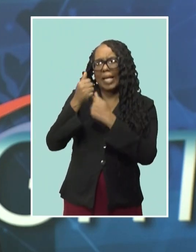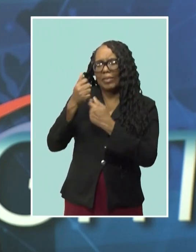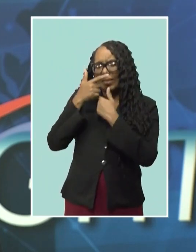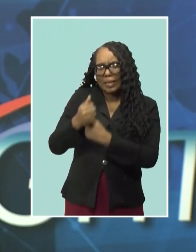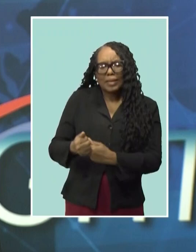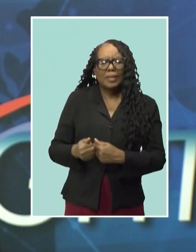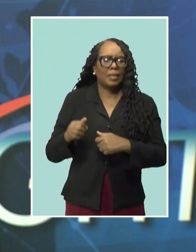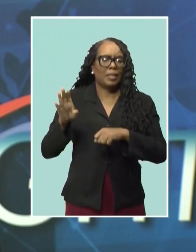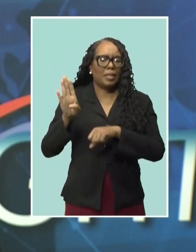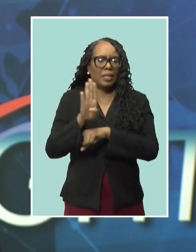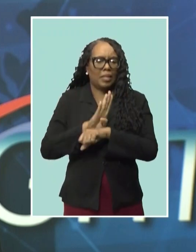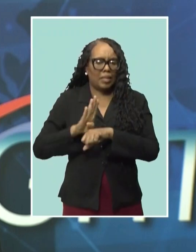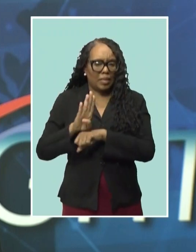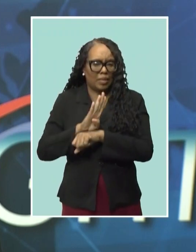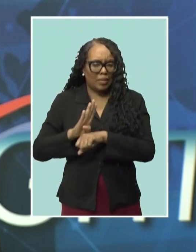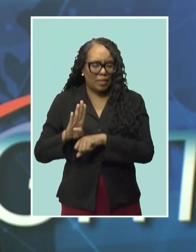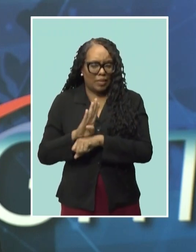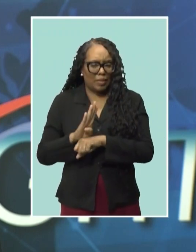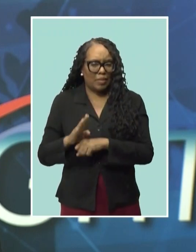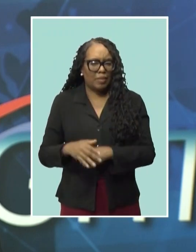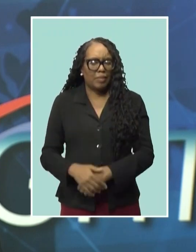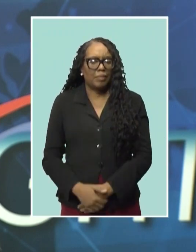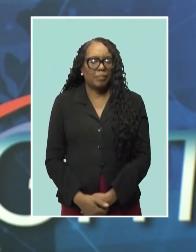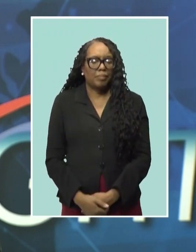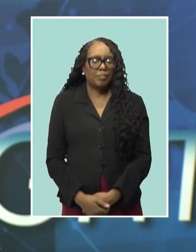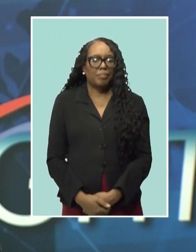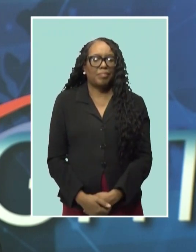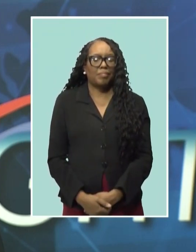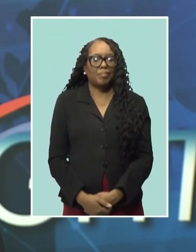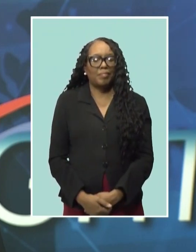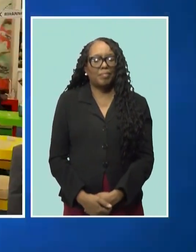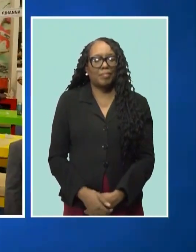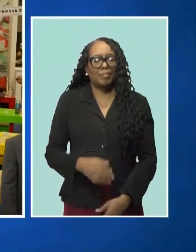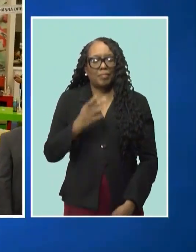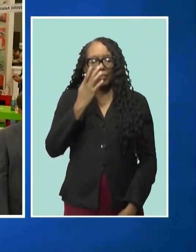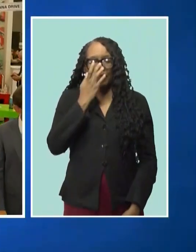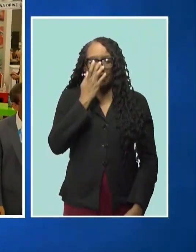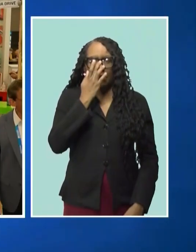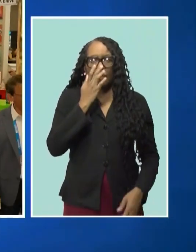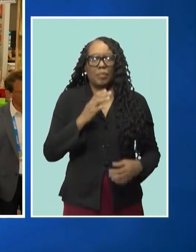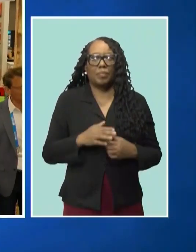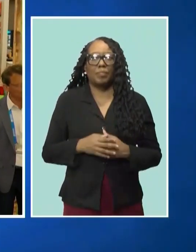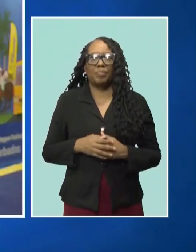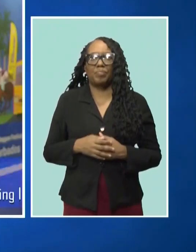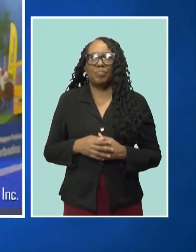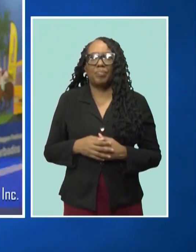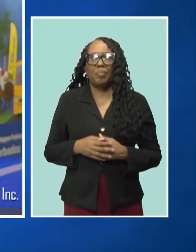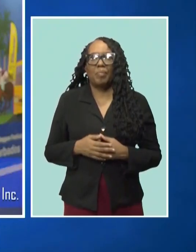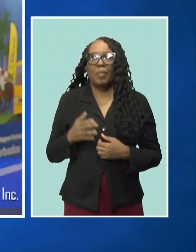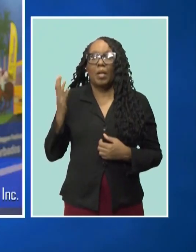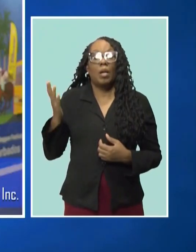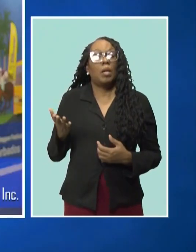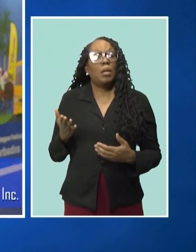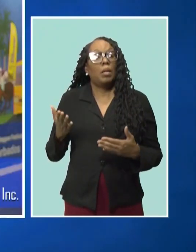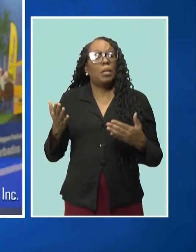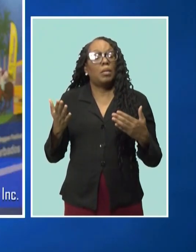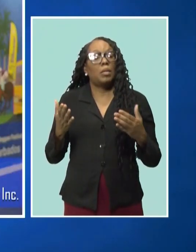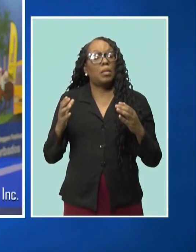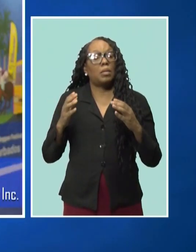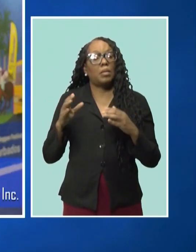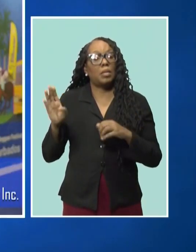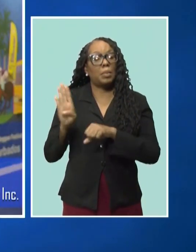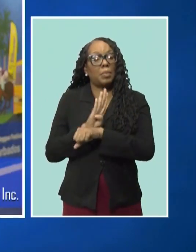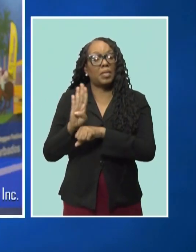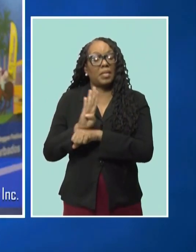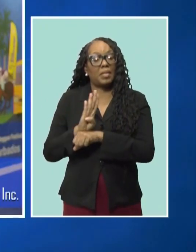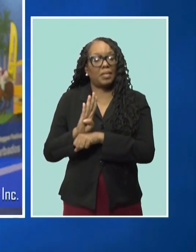ground operators have been creating a buzz. We have Foster Nitz Cruises joining us. As you know, they